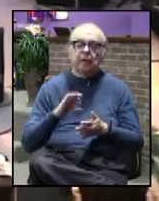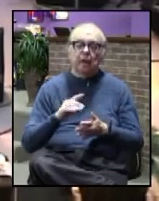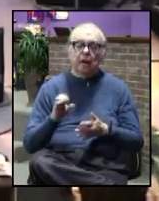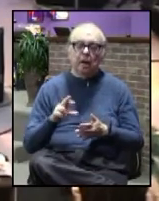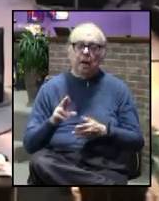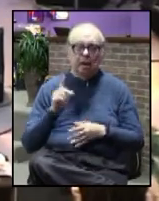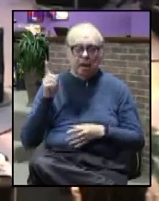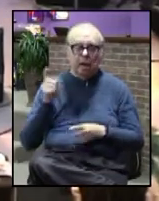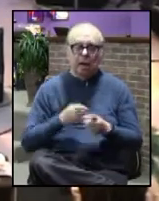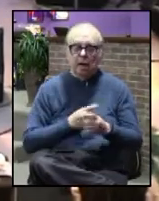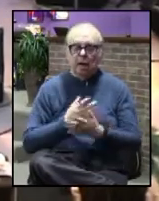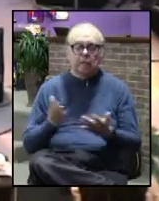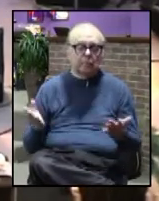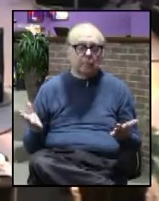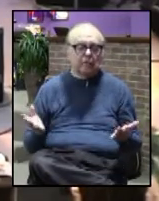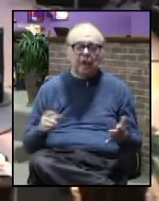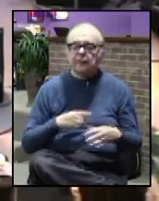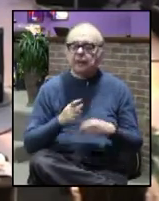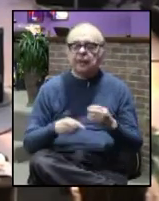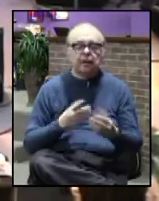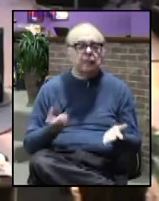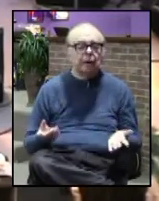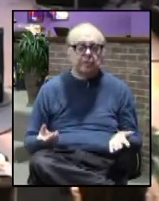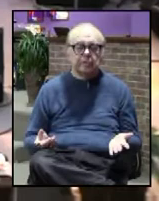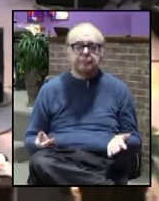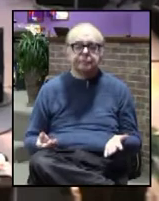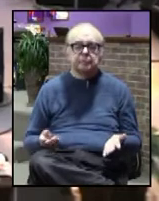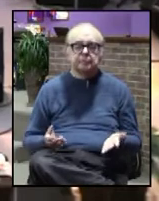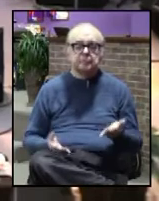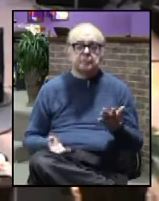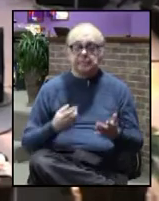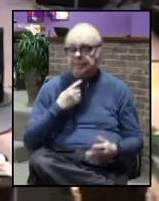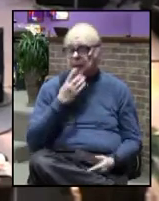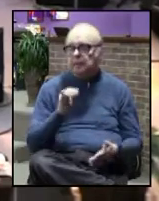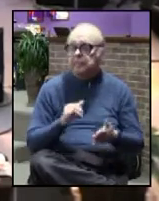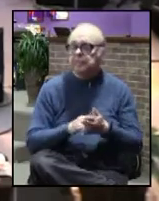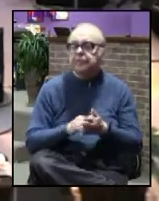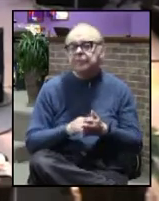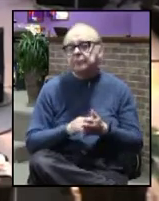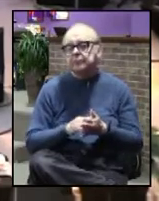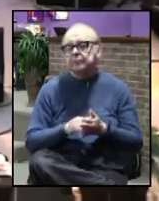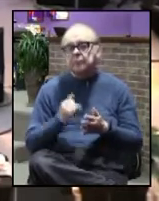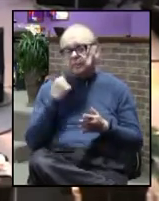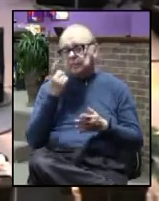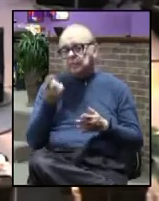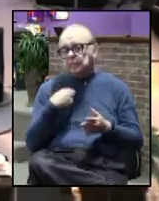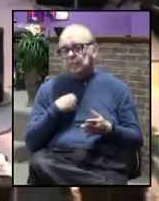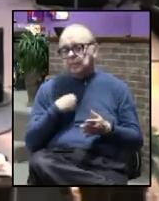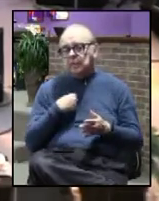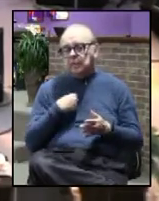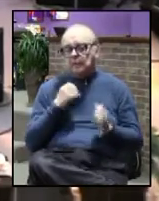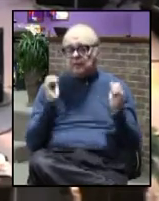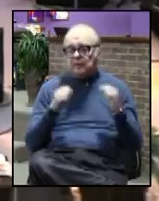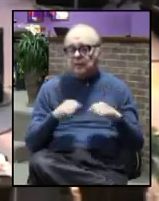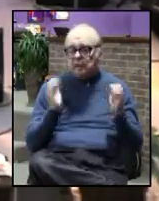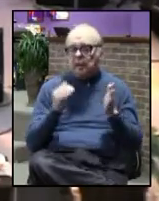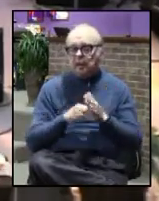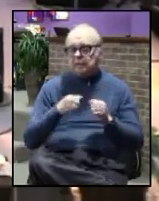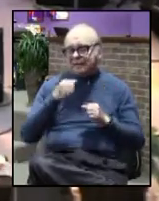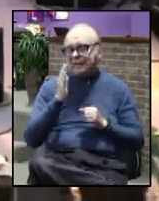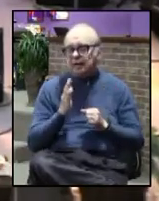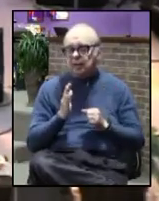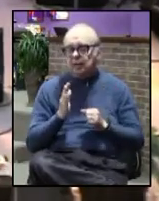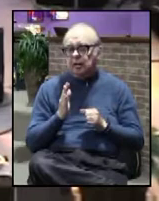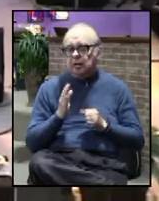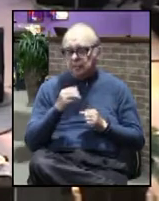control everything that is around that. And may I say this to you, if you are fighting against